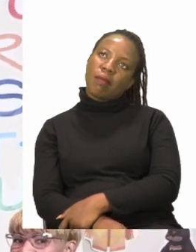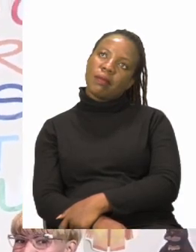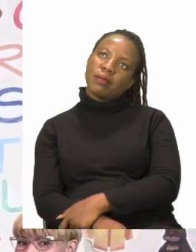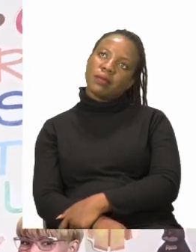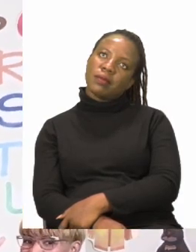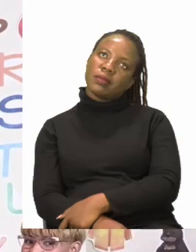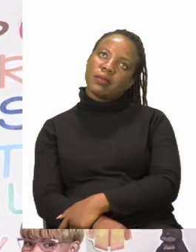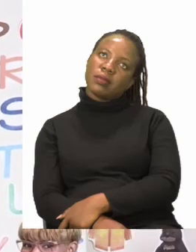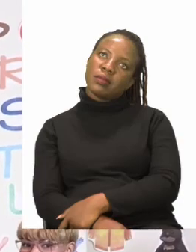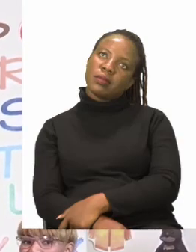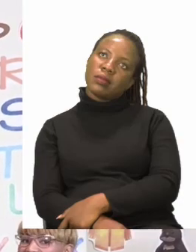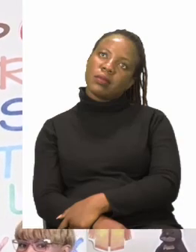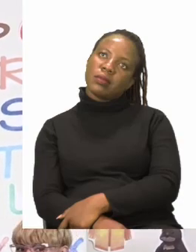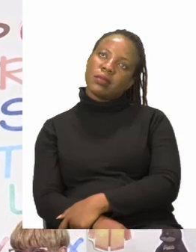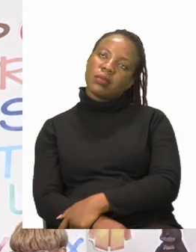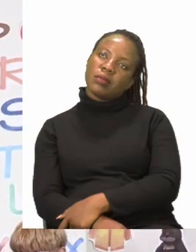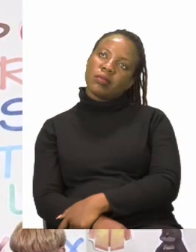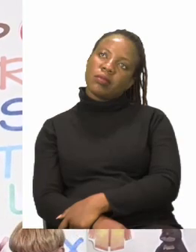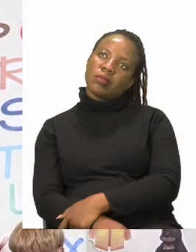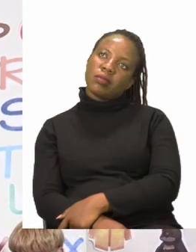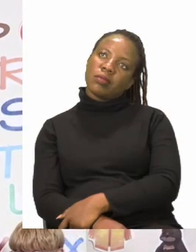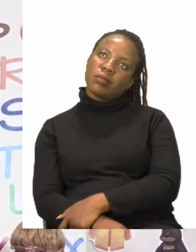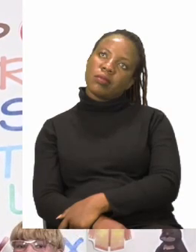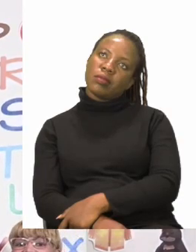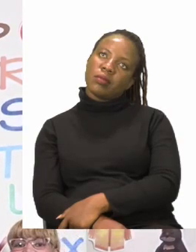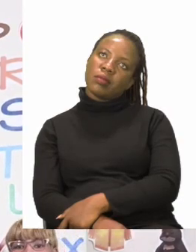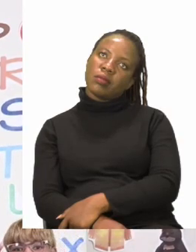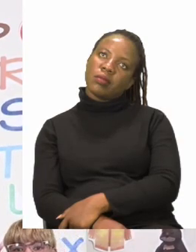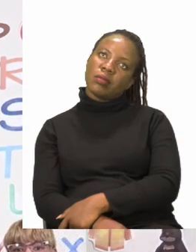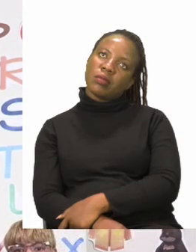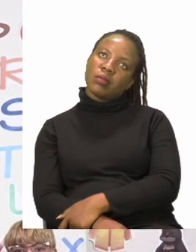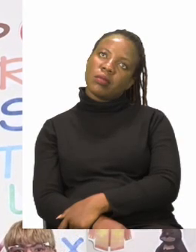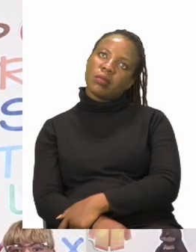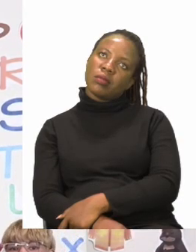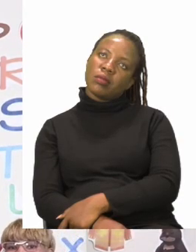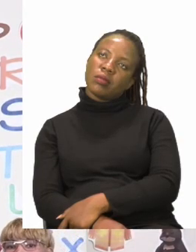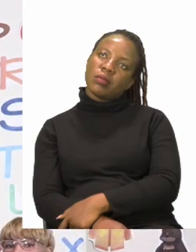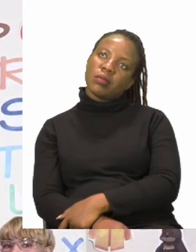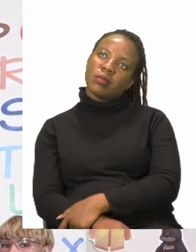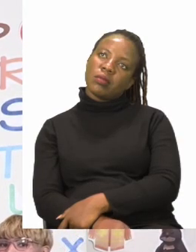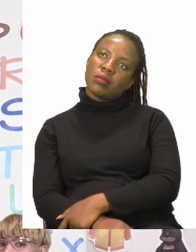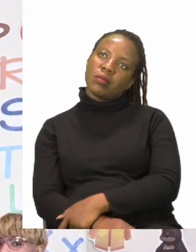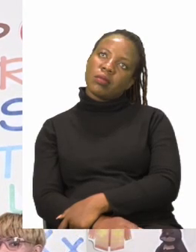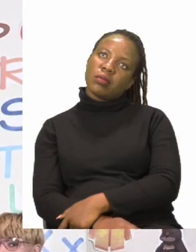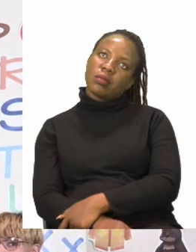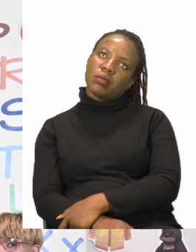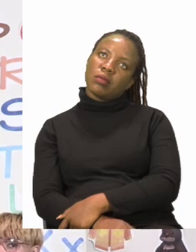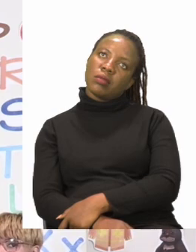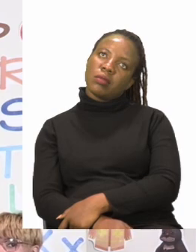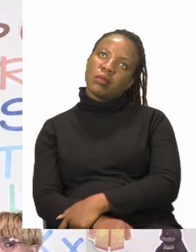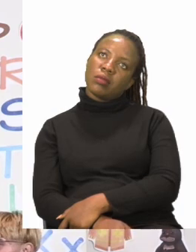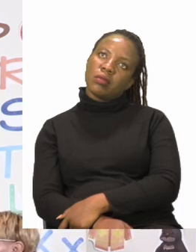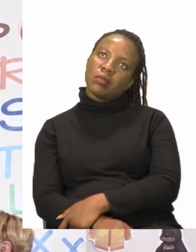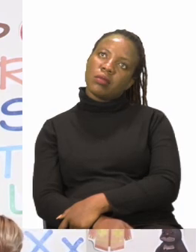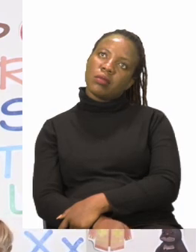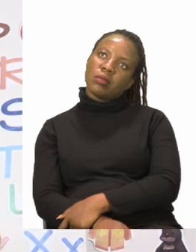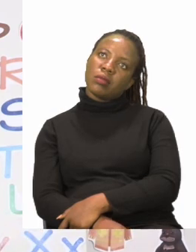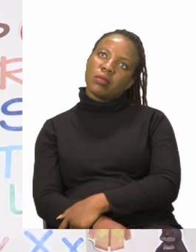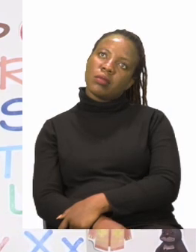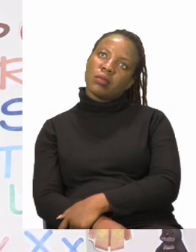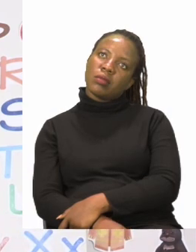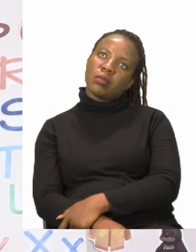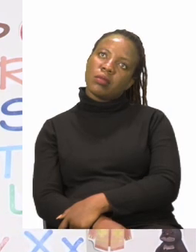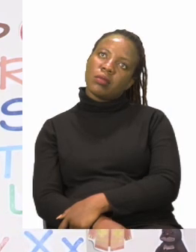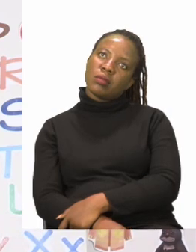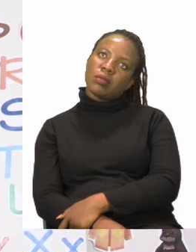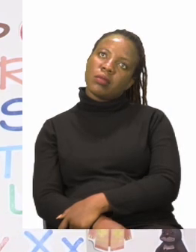you can go ahead and clap again. Now everyone, I'm going to give you some time to finish all